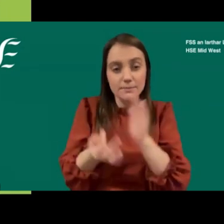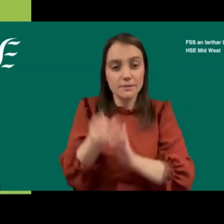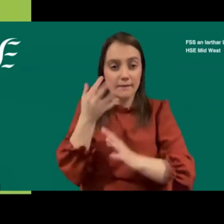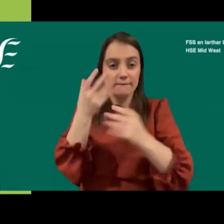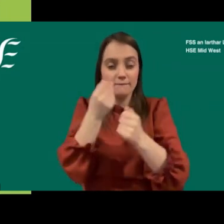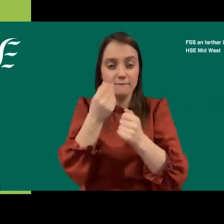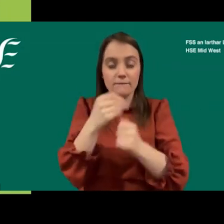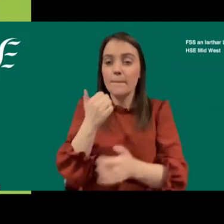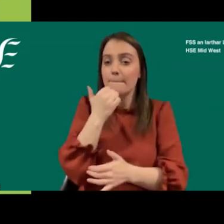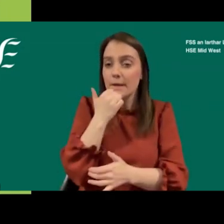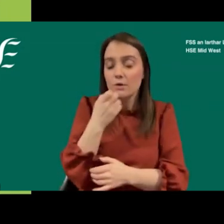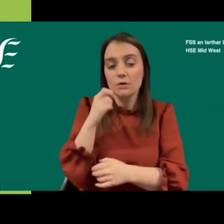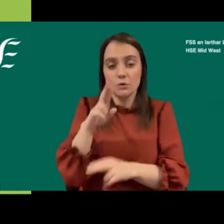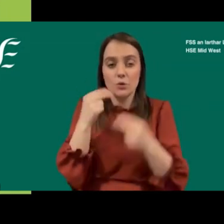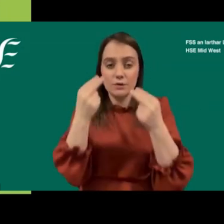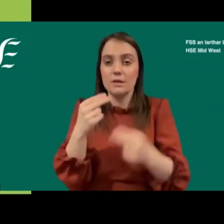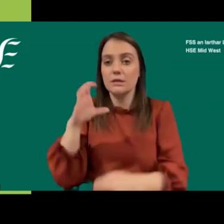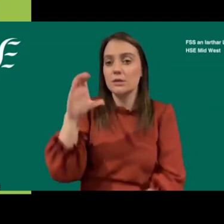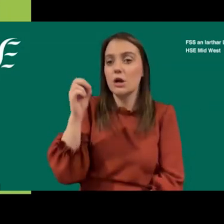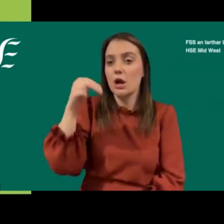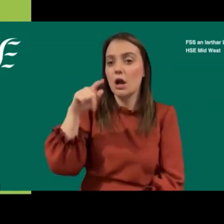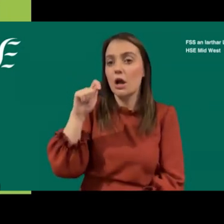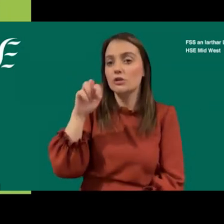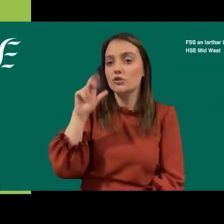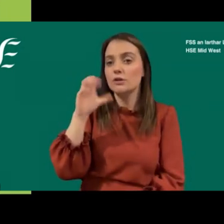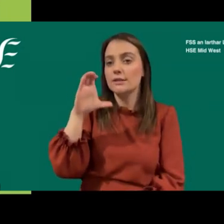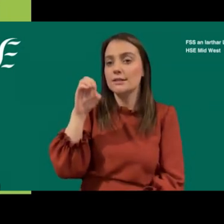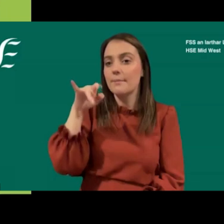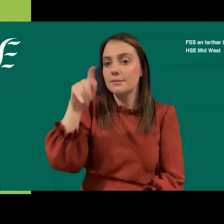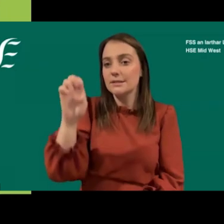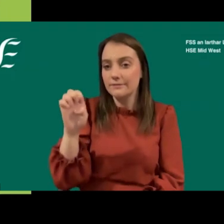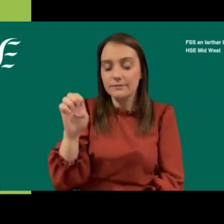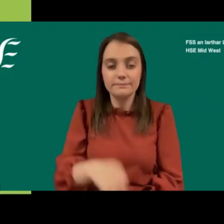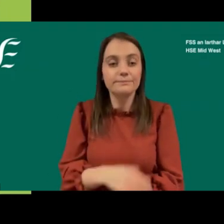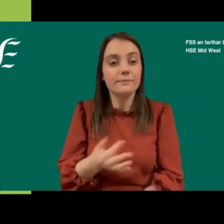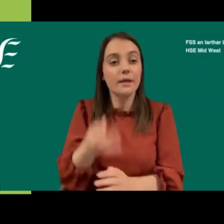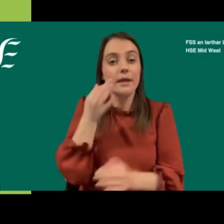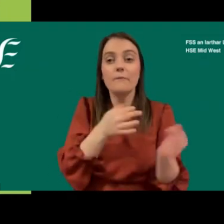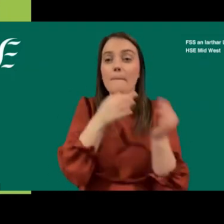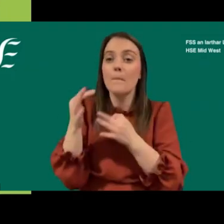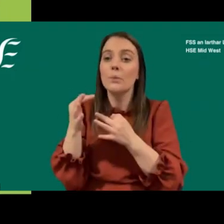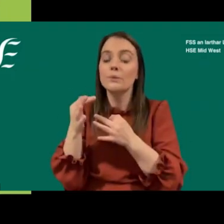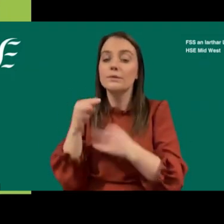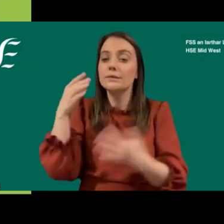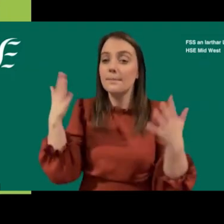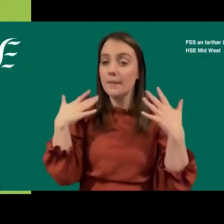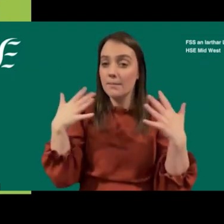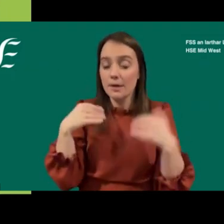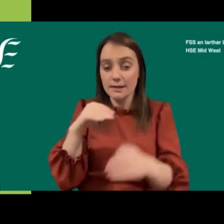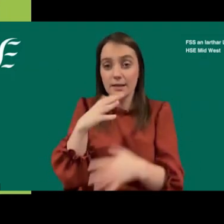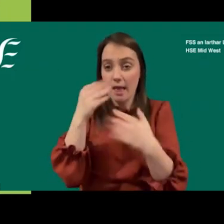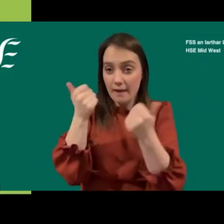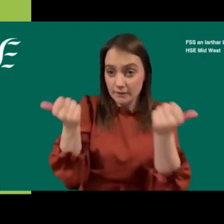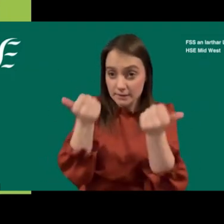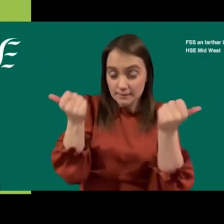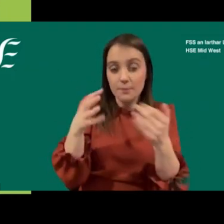periods, and whether we need contraceptive needs or not. If we're postmenopausal and getting symptoms, then there